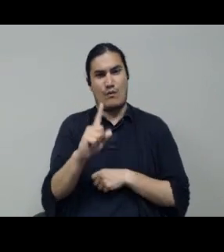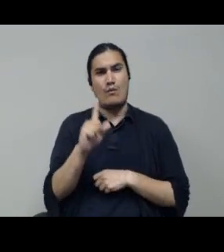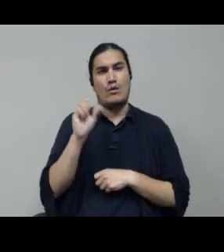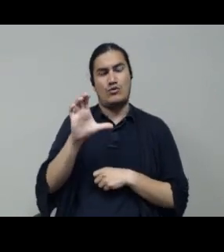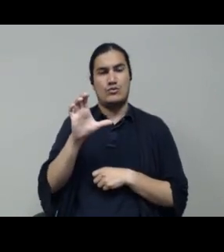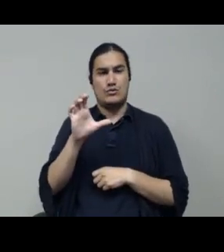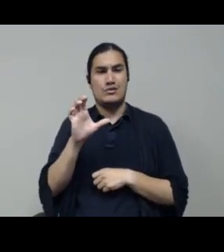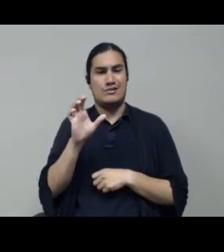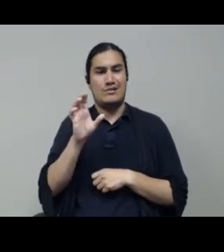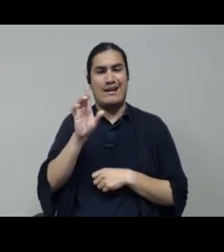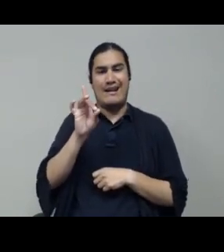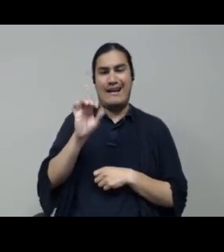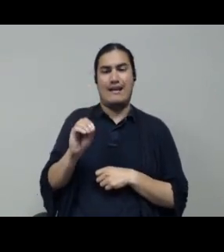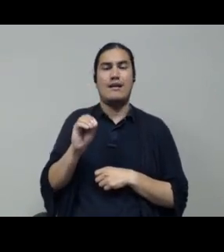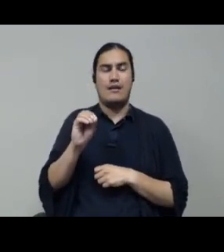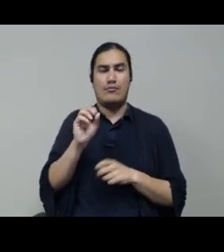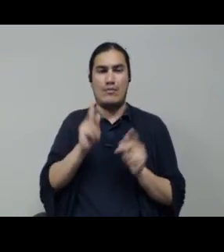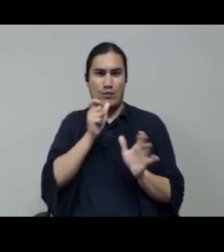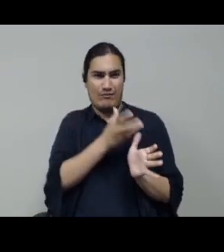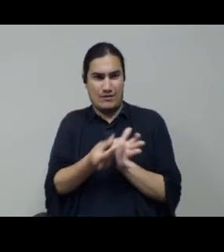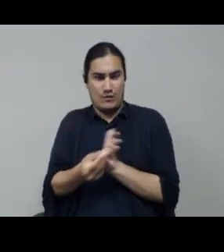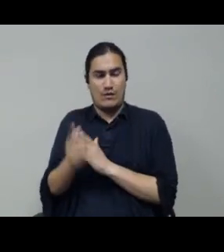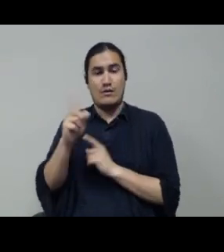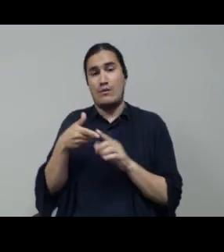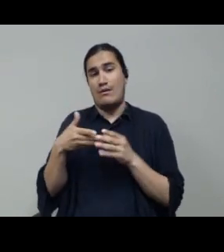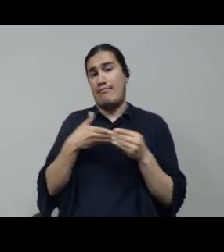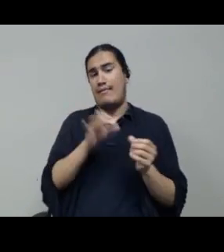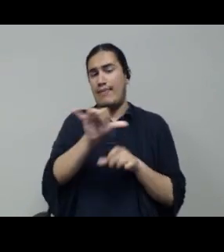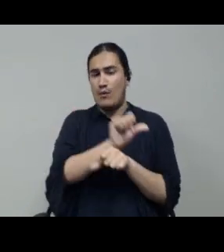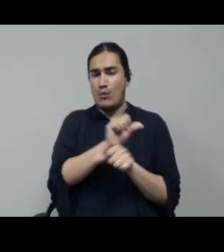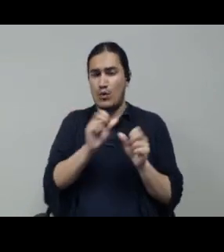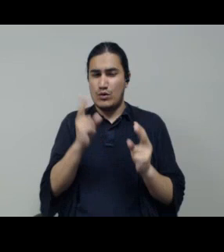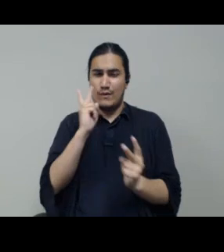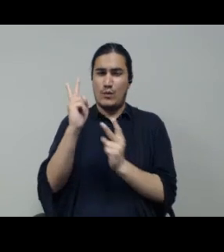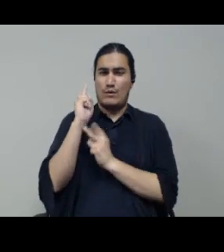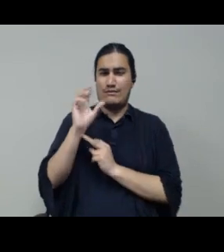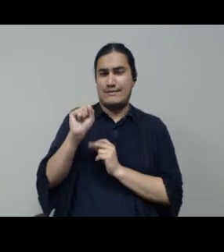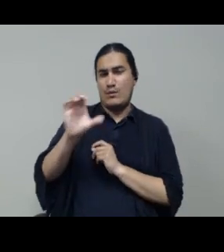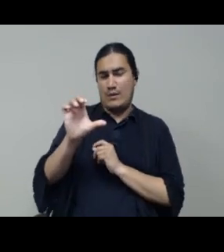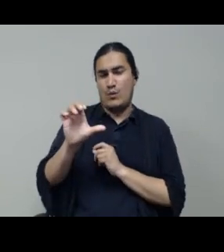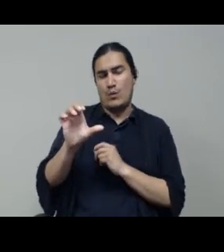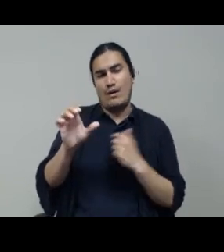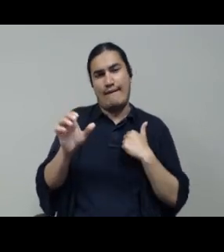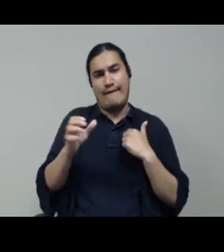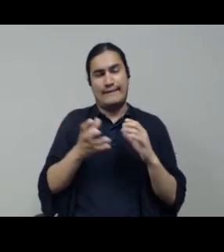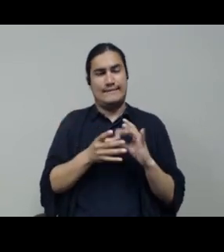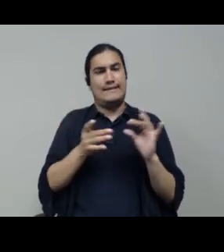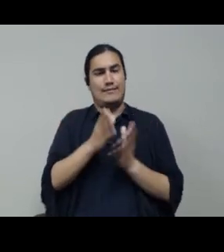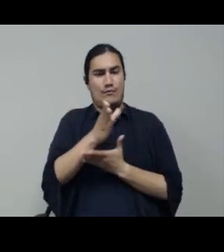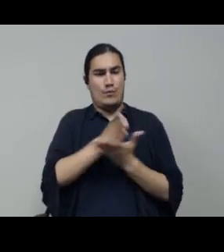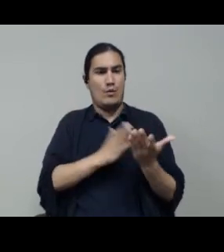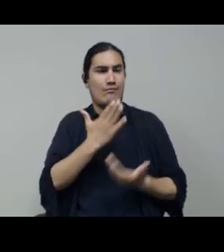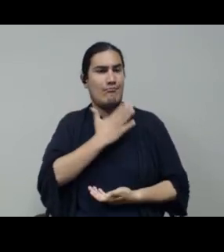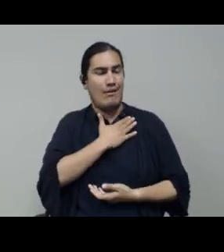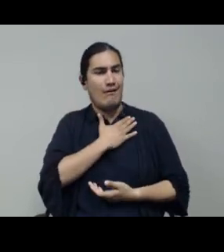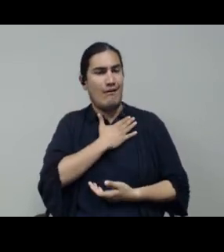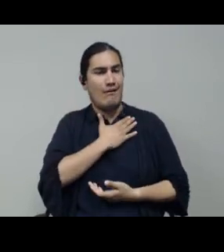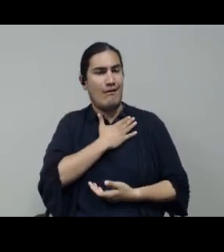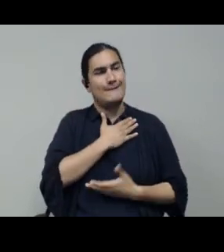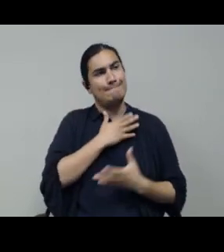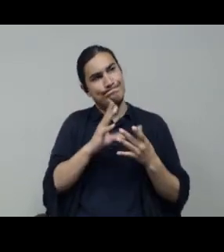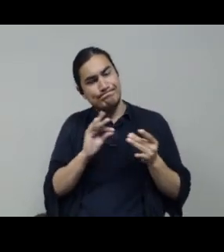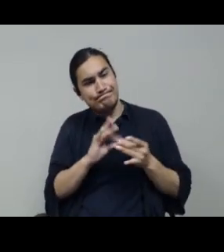at Caltrans. When I led the Workers' Memorial in Sacramento, I said as part of my my